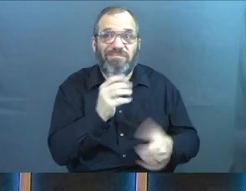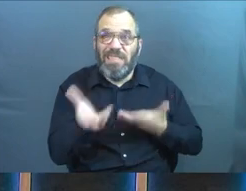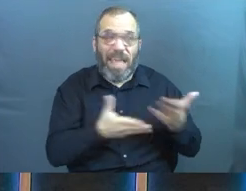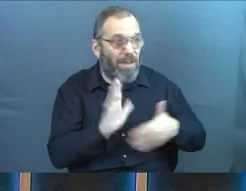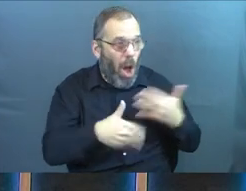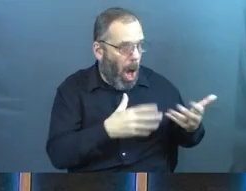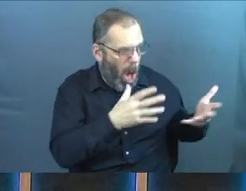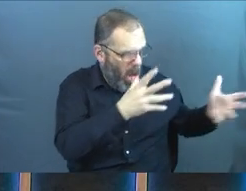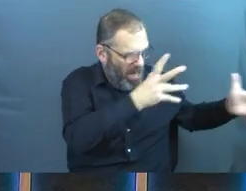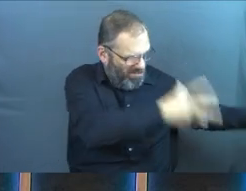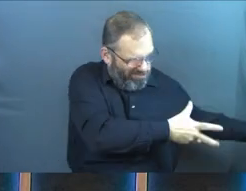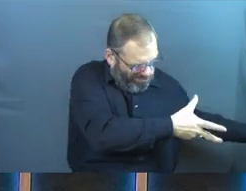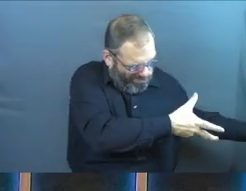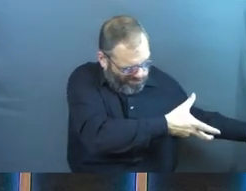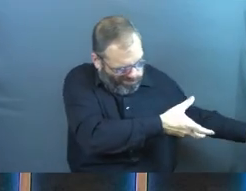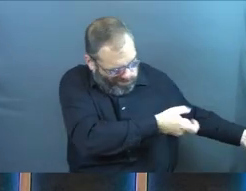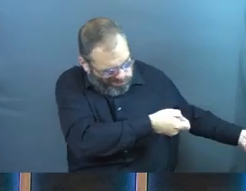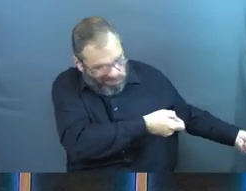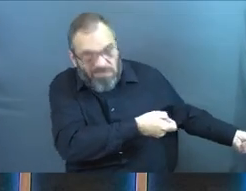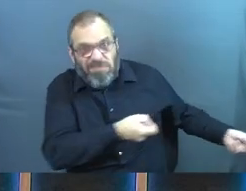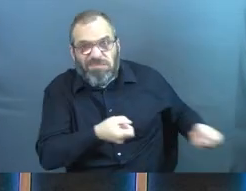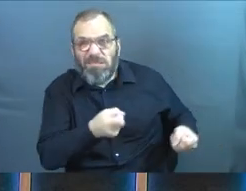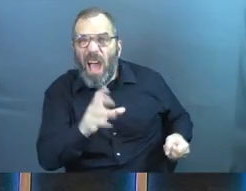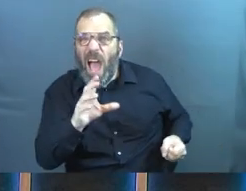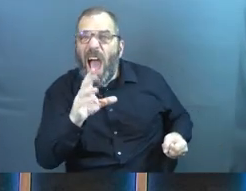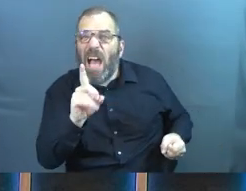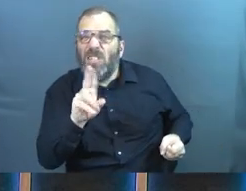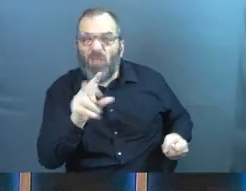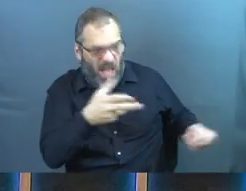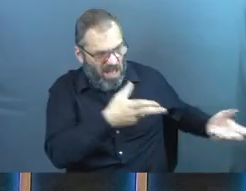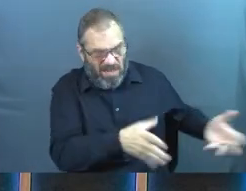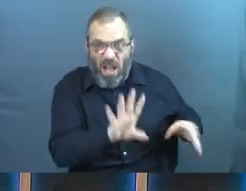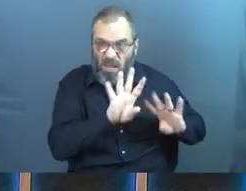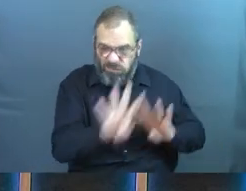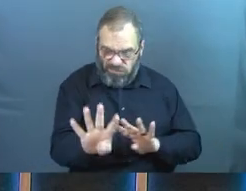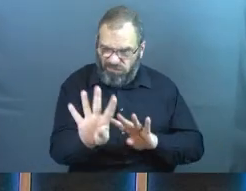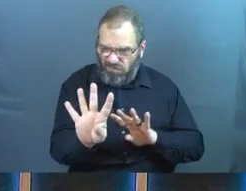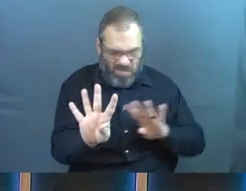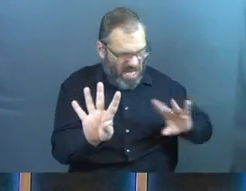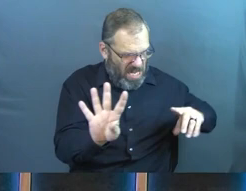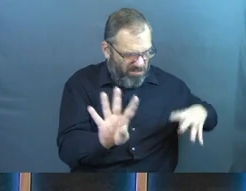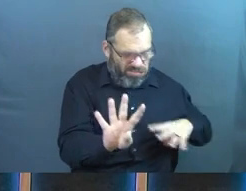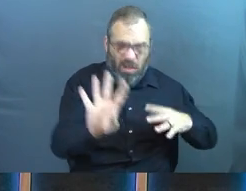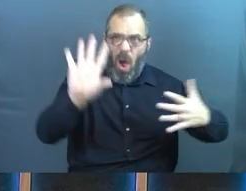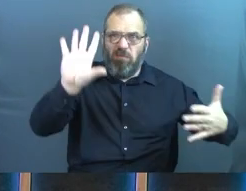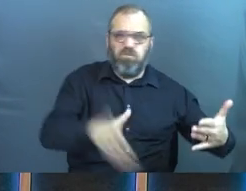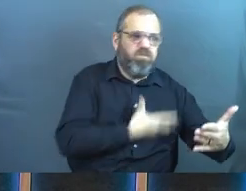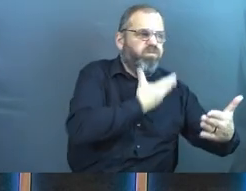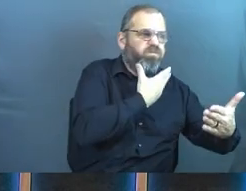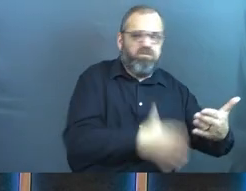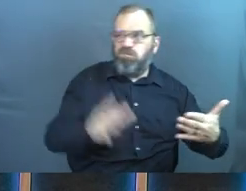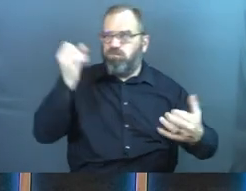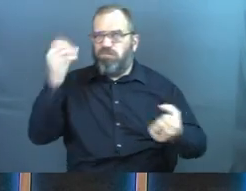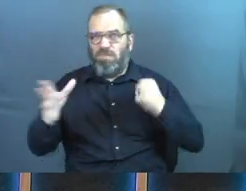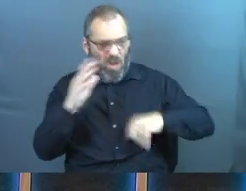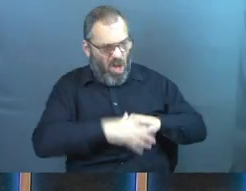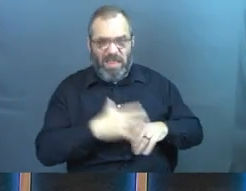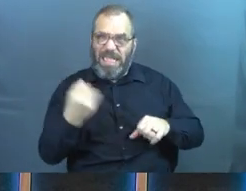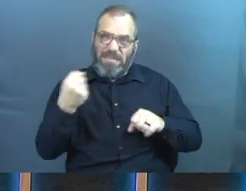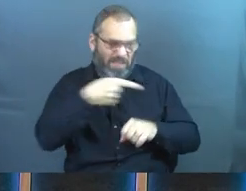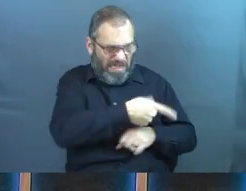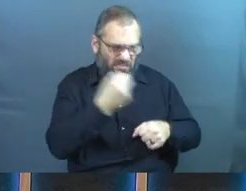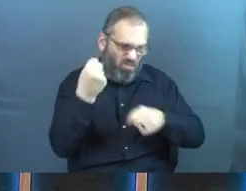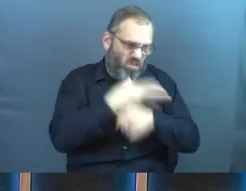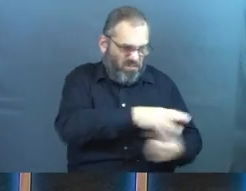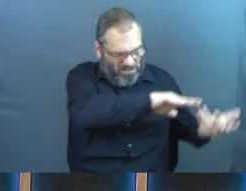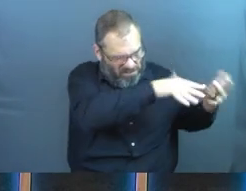with them, they would bring them all back to Rome, and they would march through the city, and they would sing songs over these conquered